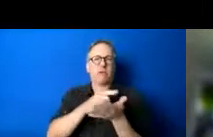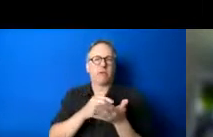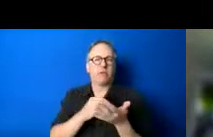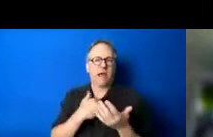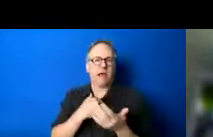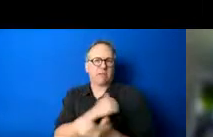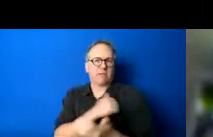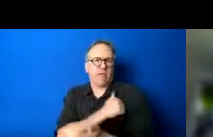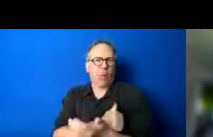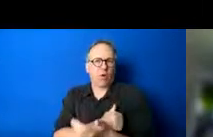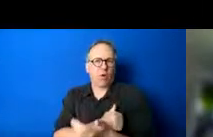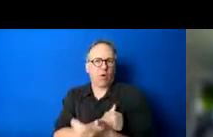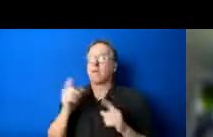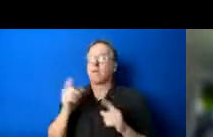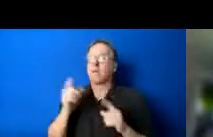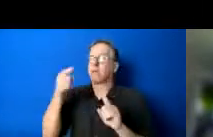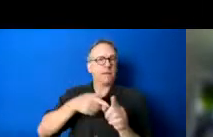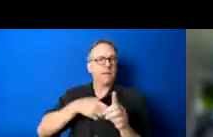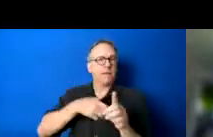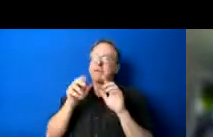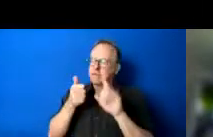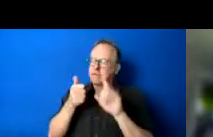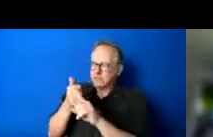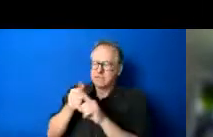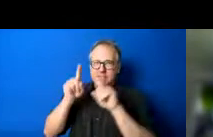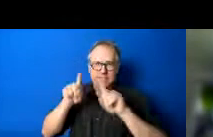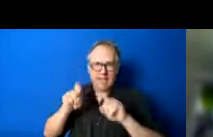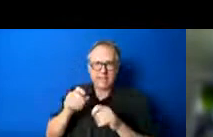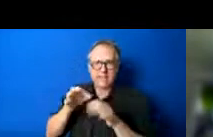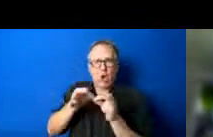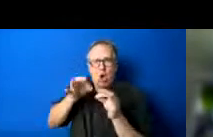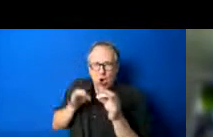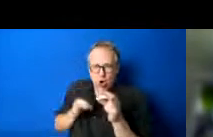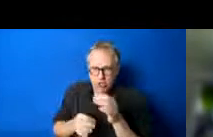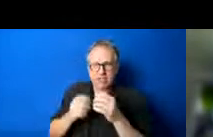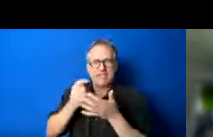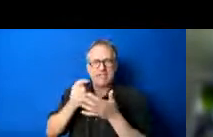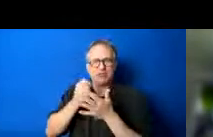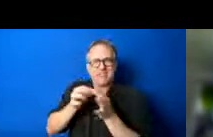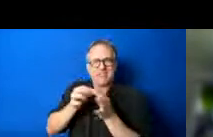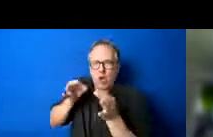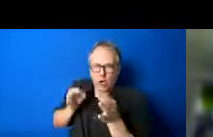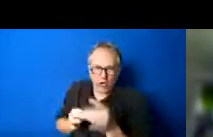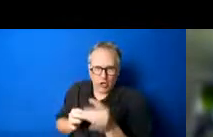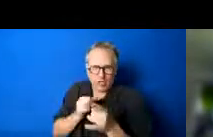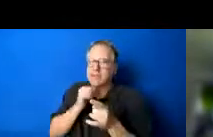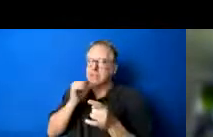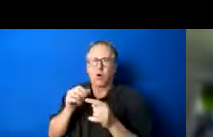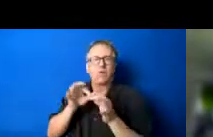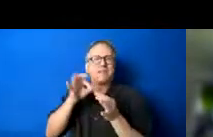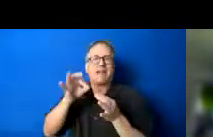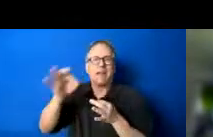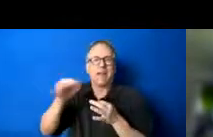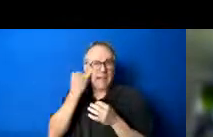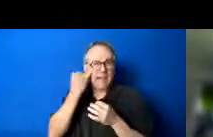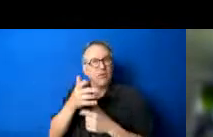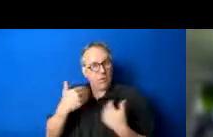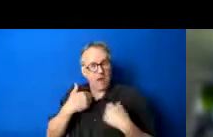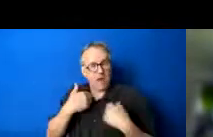The main message again is test early and treat early. Don't delay in seeking treatment, even if you're